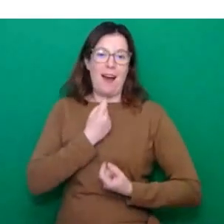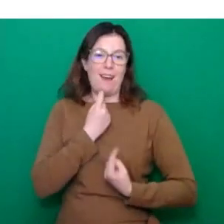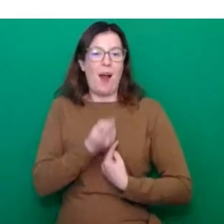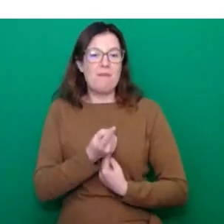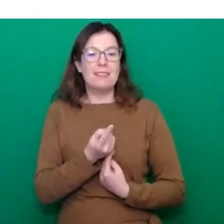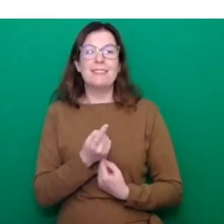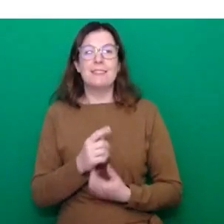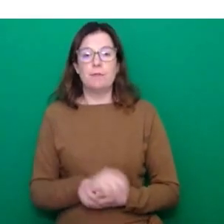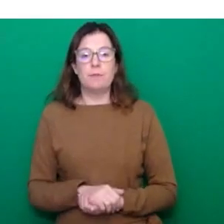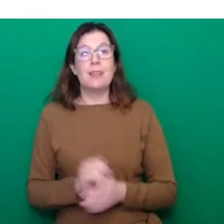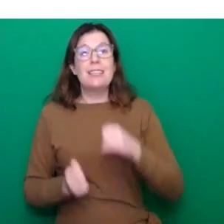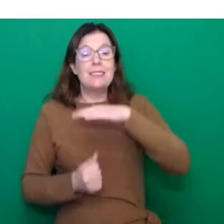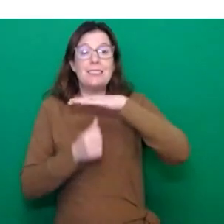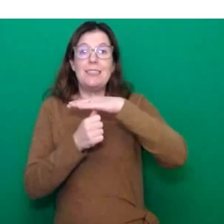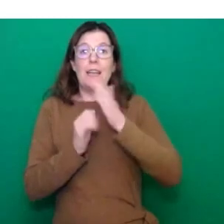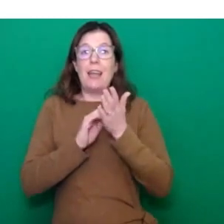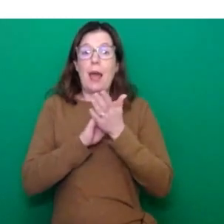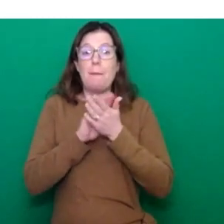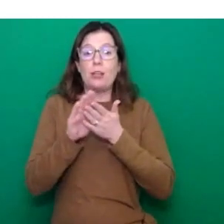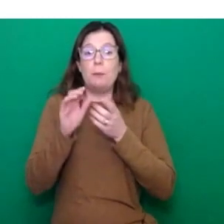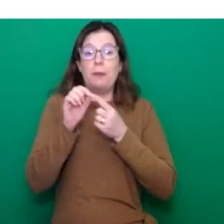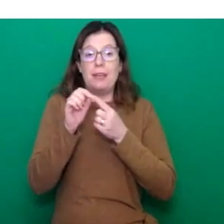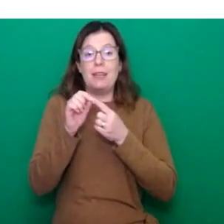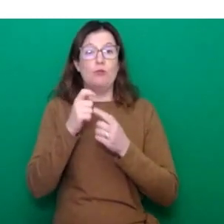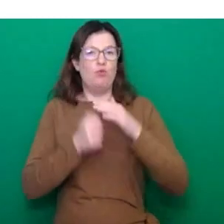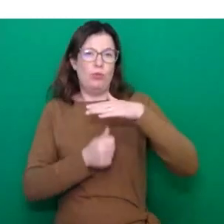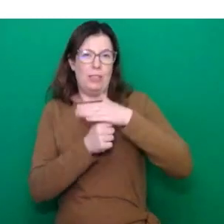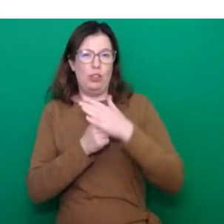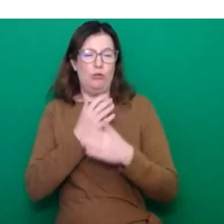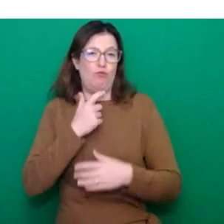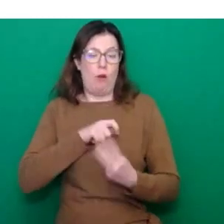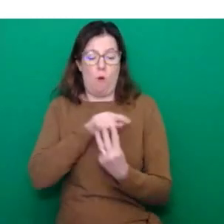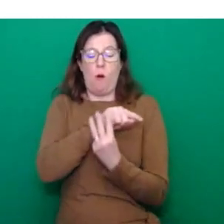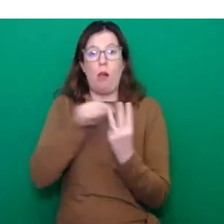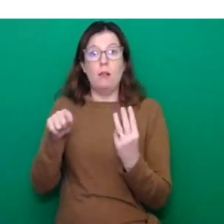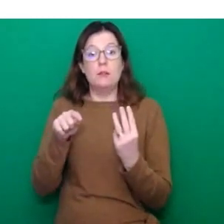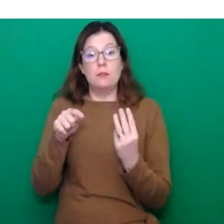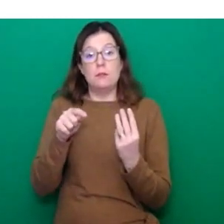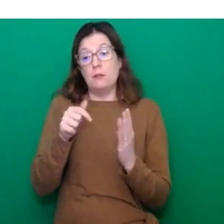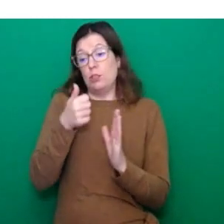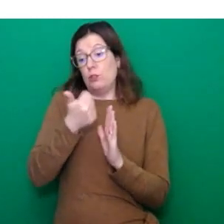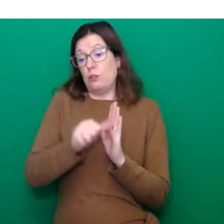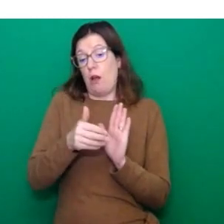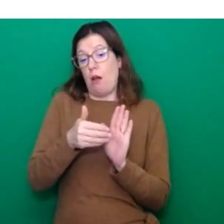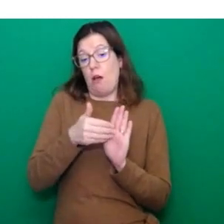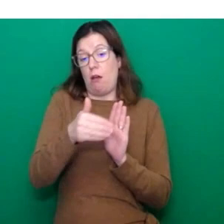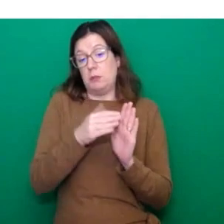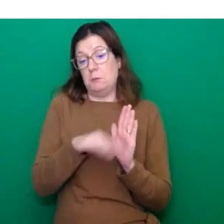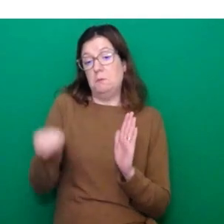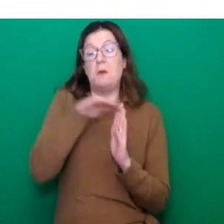say that those senior EMHP roles or senior roles from the other disciplines are coming in at band